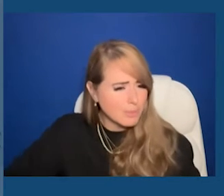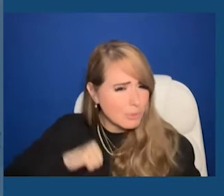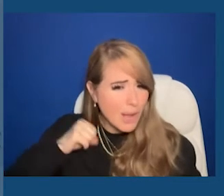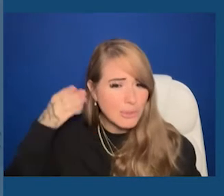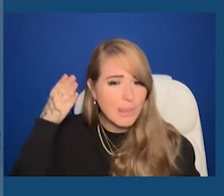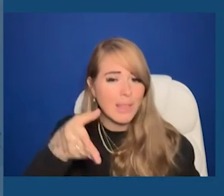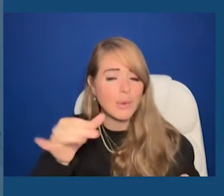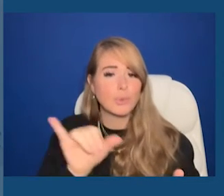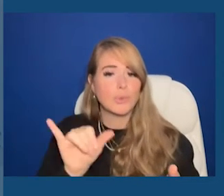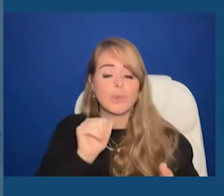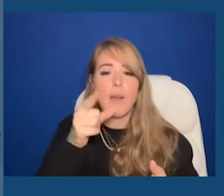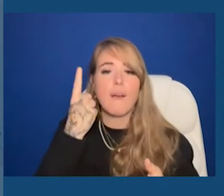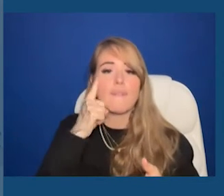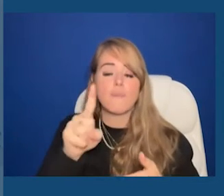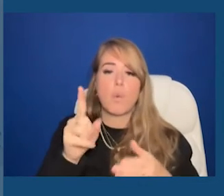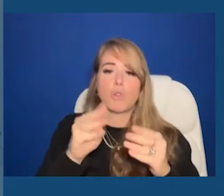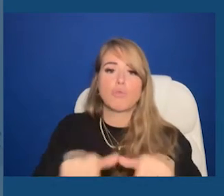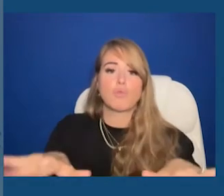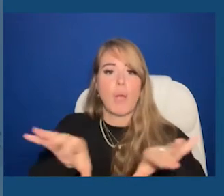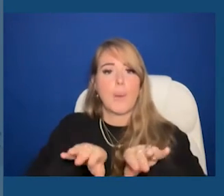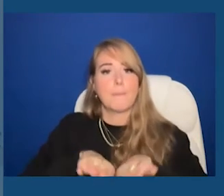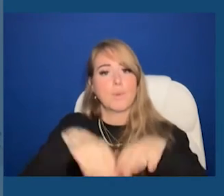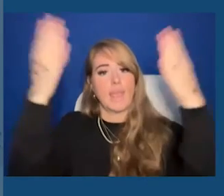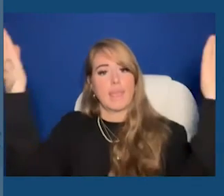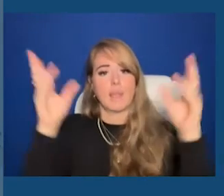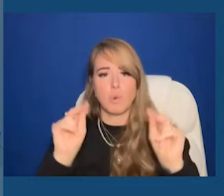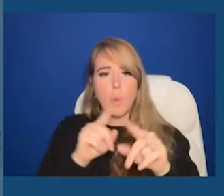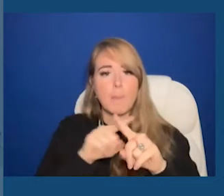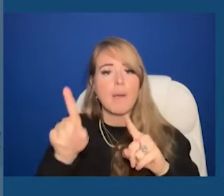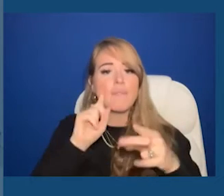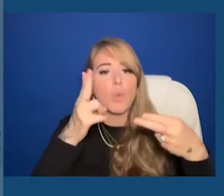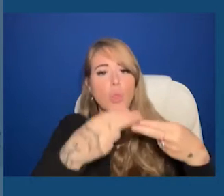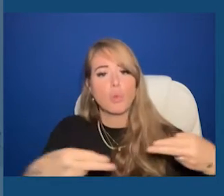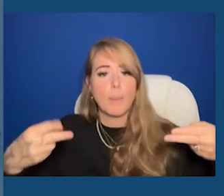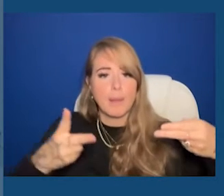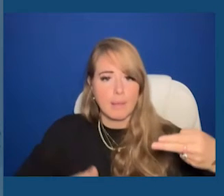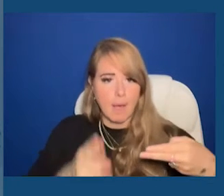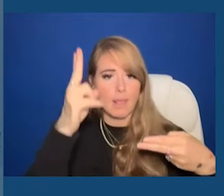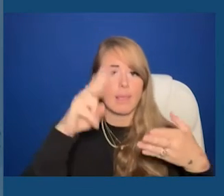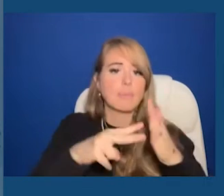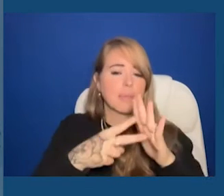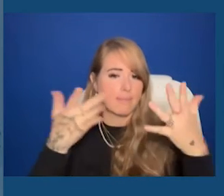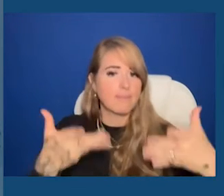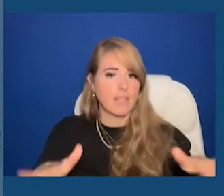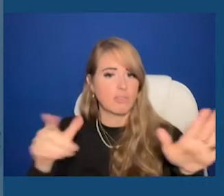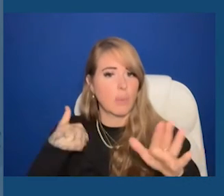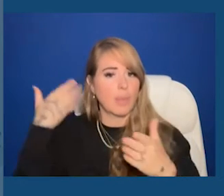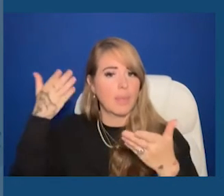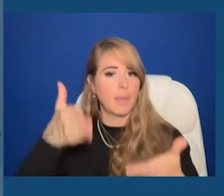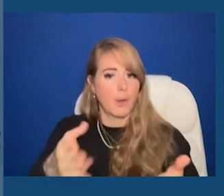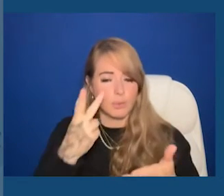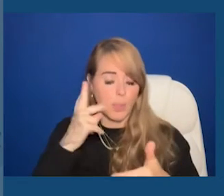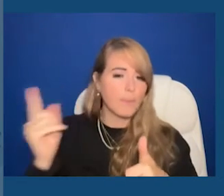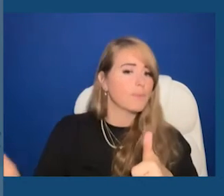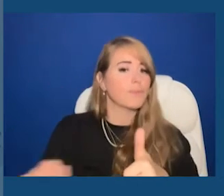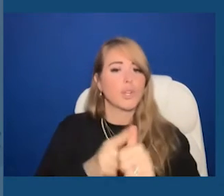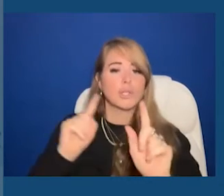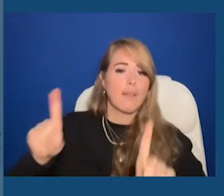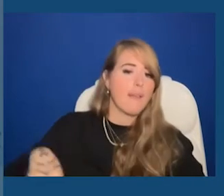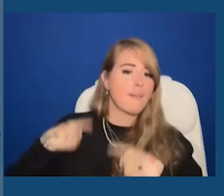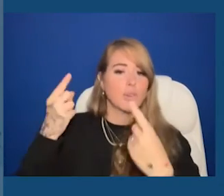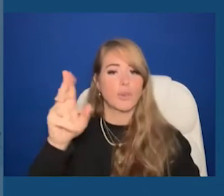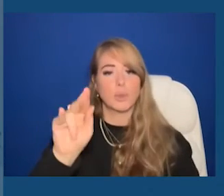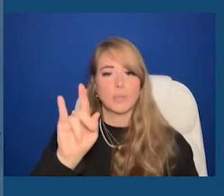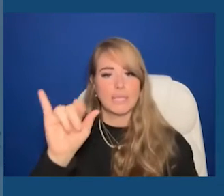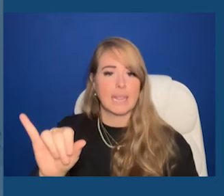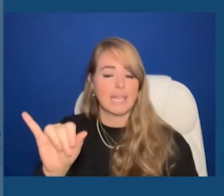not the groundbreaking, because that means it's starting, the ribbon cutting, meaning it's done, of the first in the nation utility-grade offshore